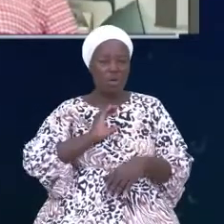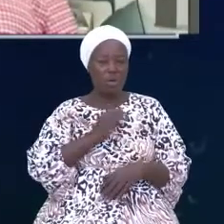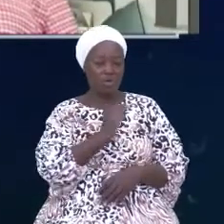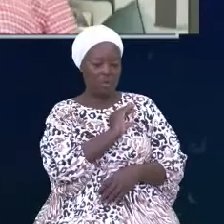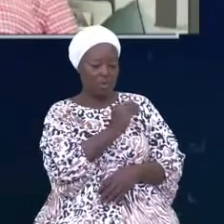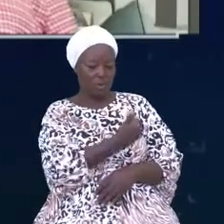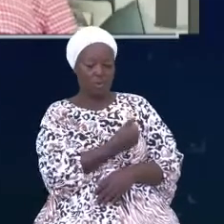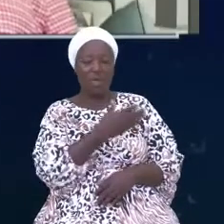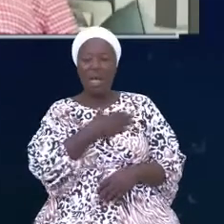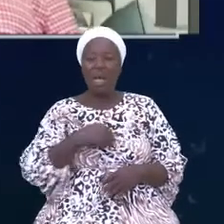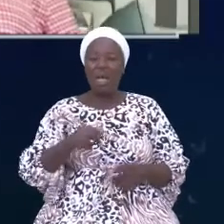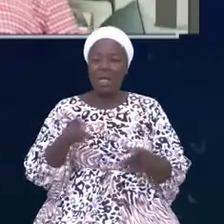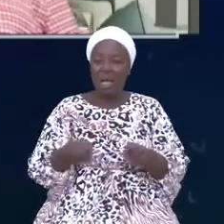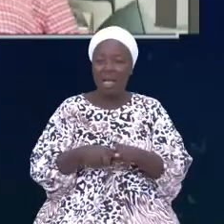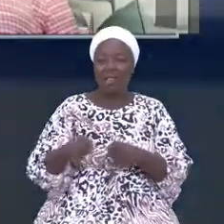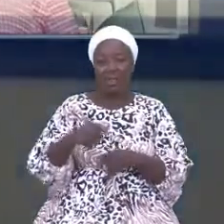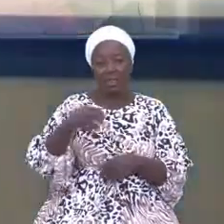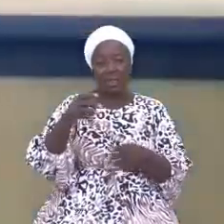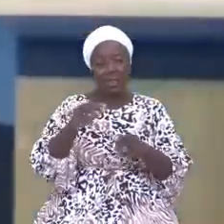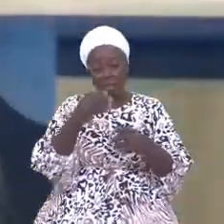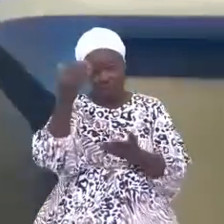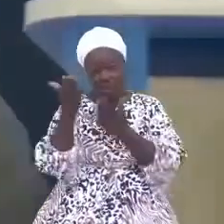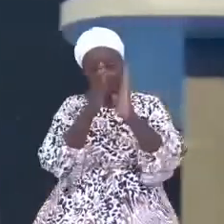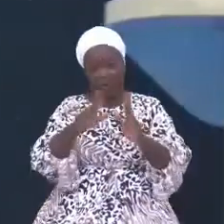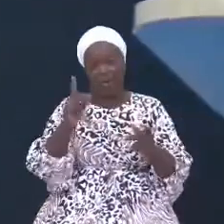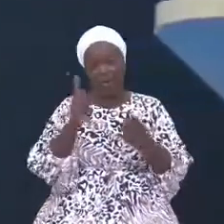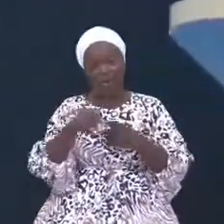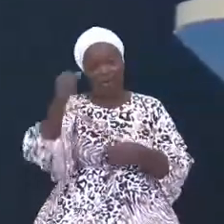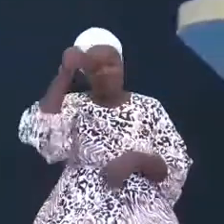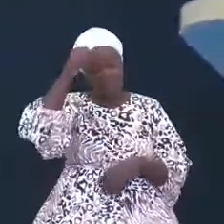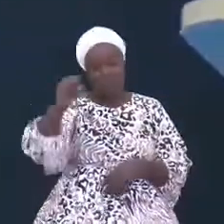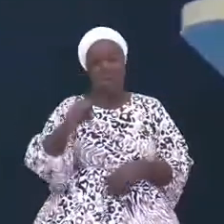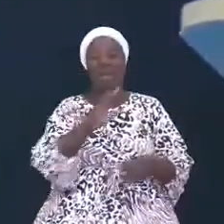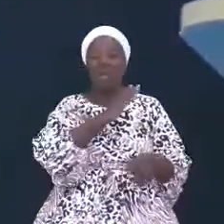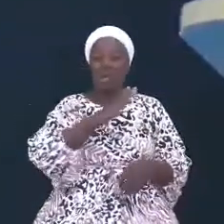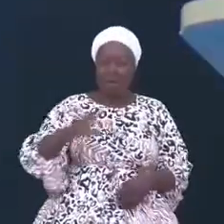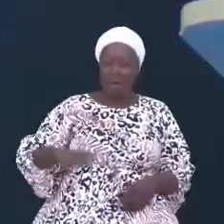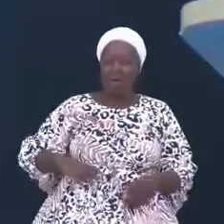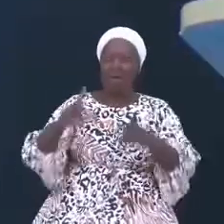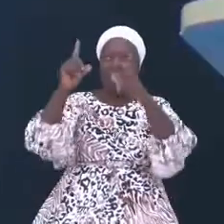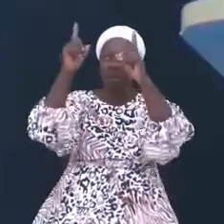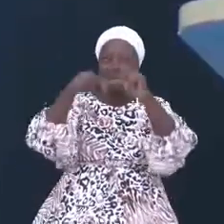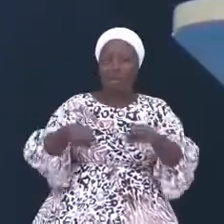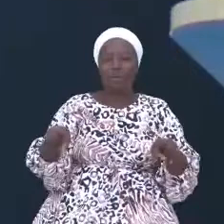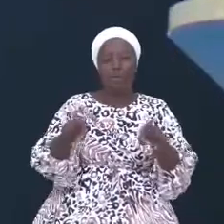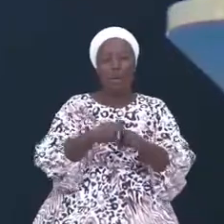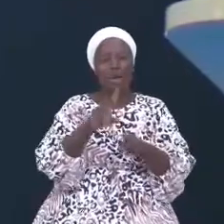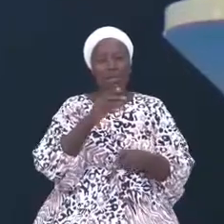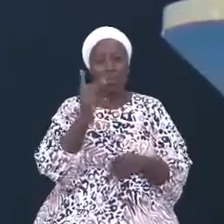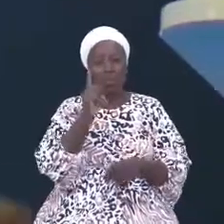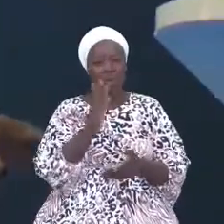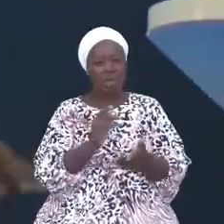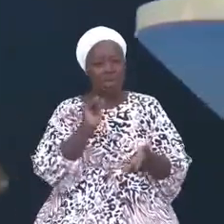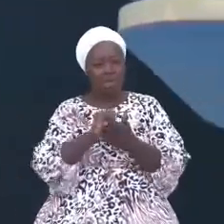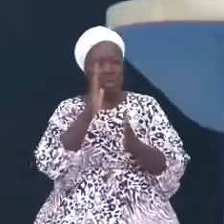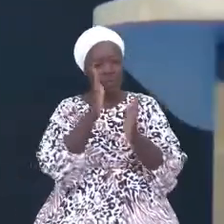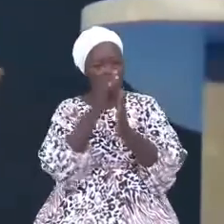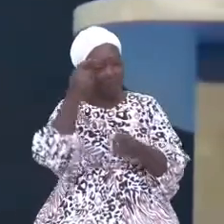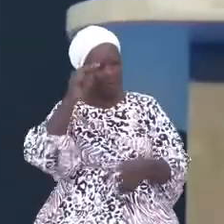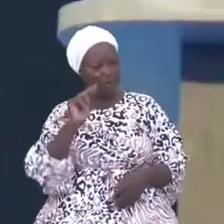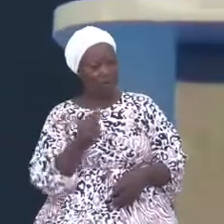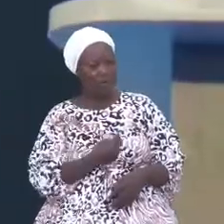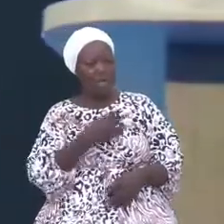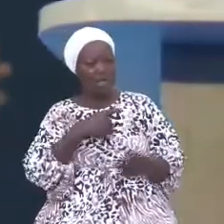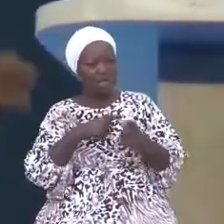As slaves to disobedience, Christ came as the mediator. And he says, I'll